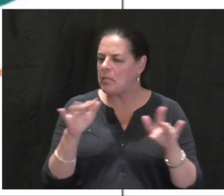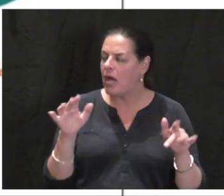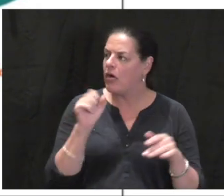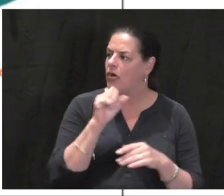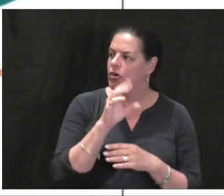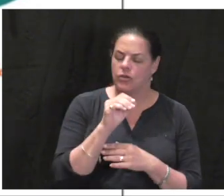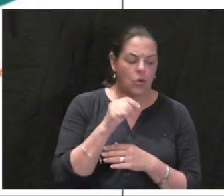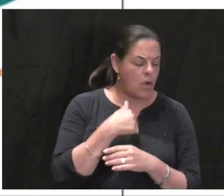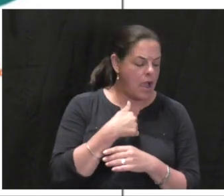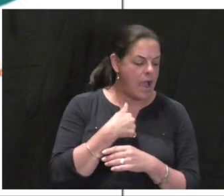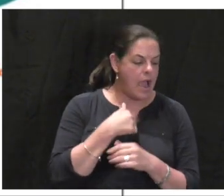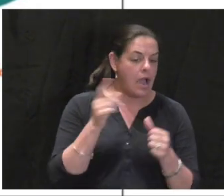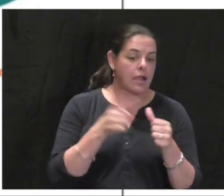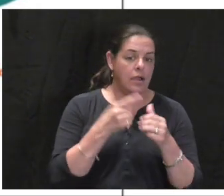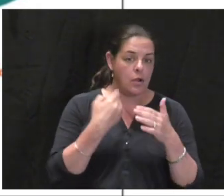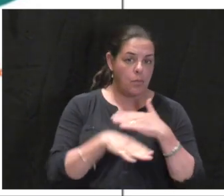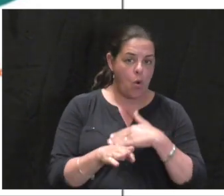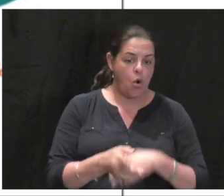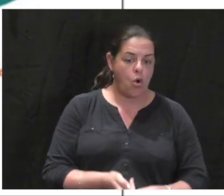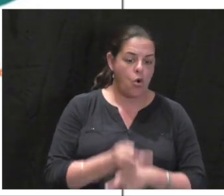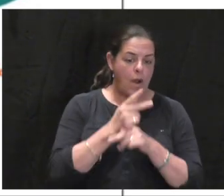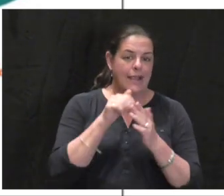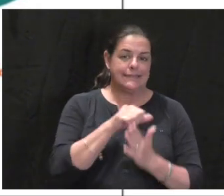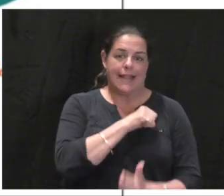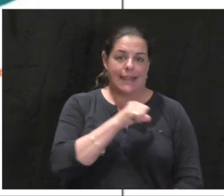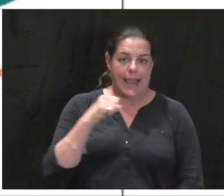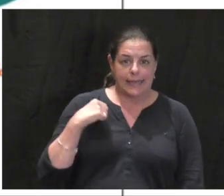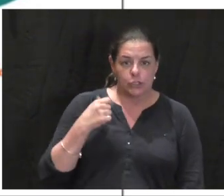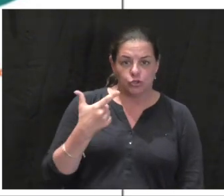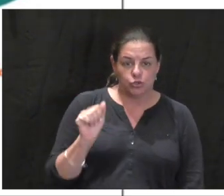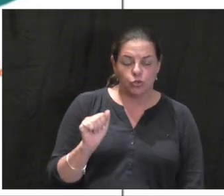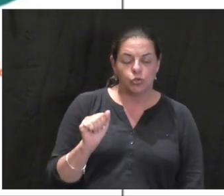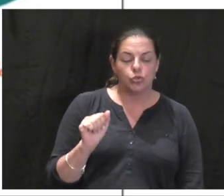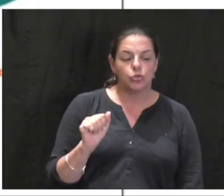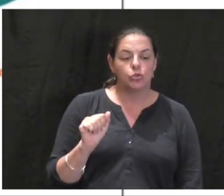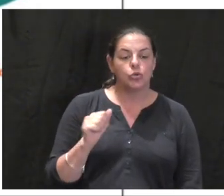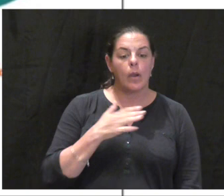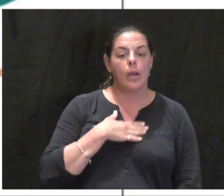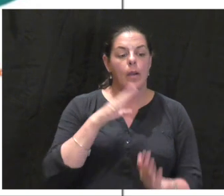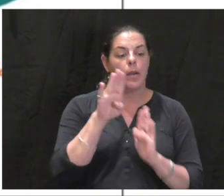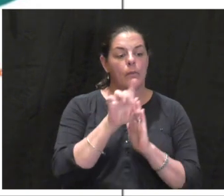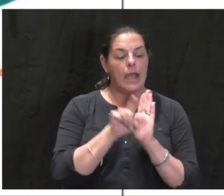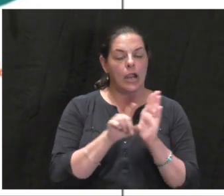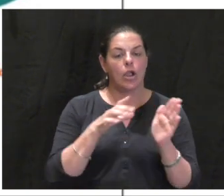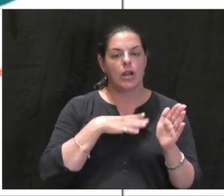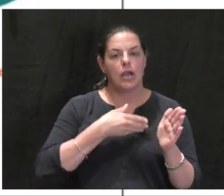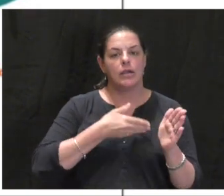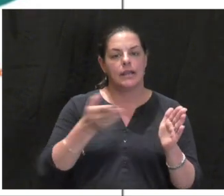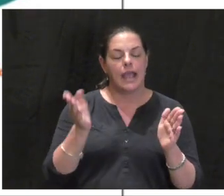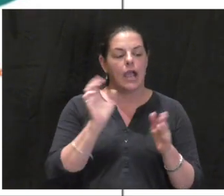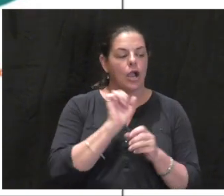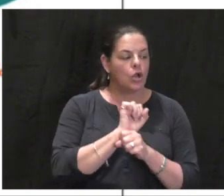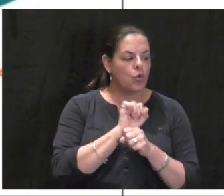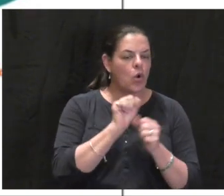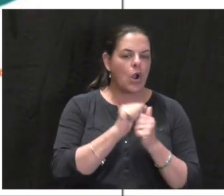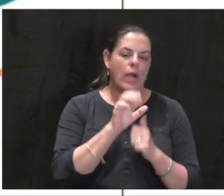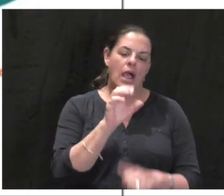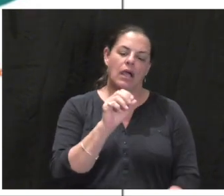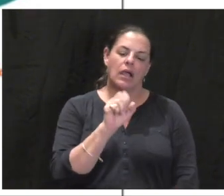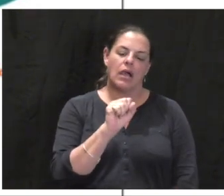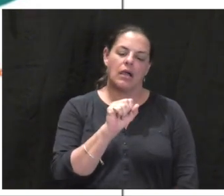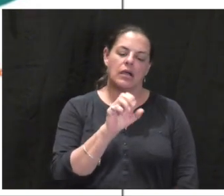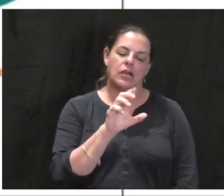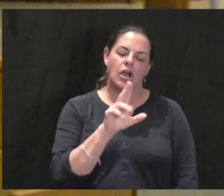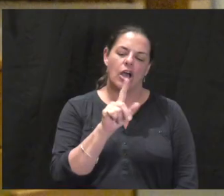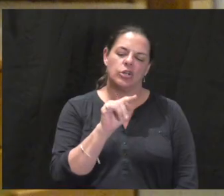I did a lot of strategic planning, change management, leadership development work, mostly with nonprofits, K-12 districts, and higher